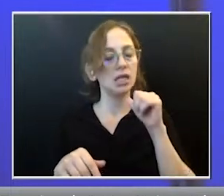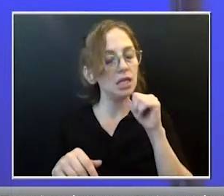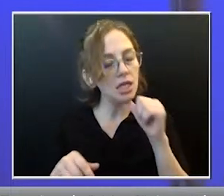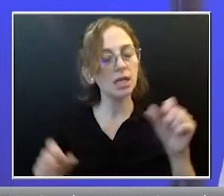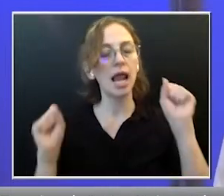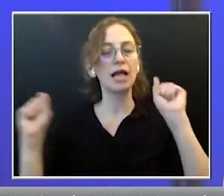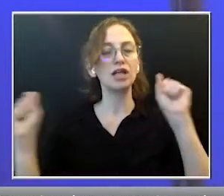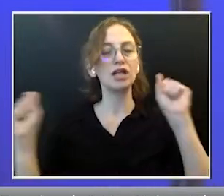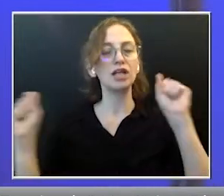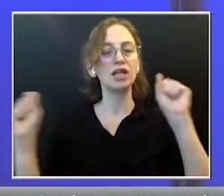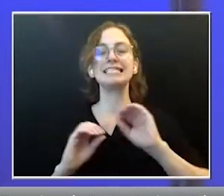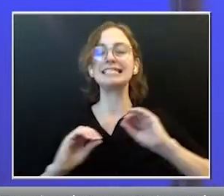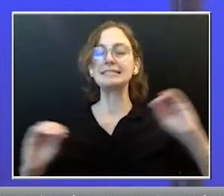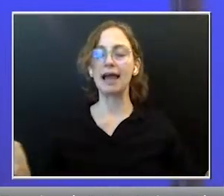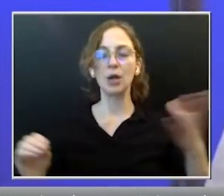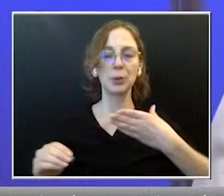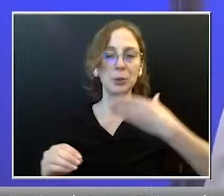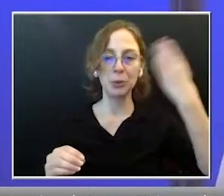could be